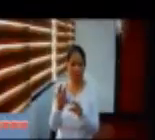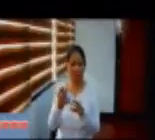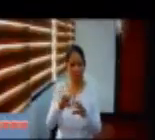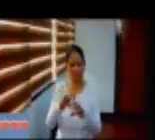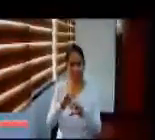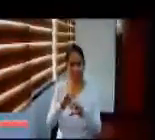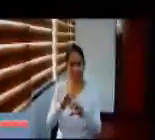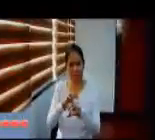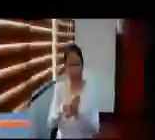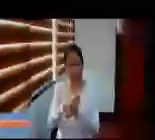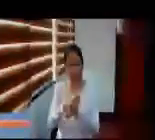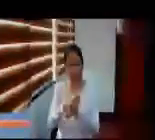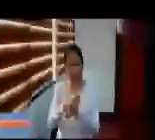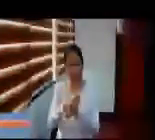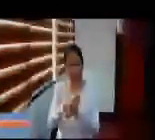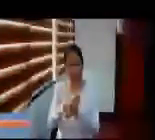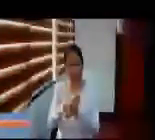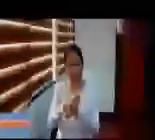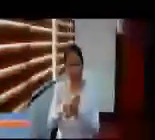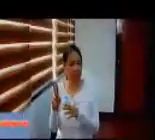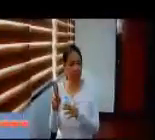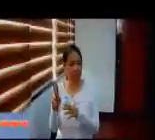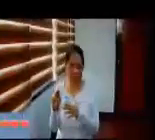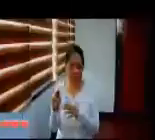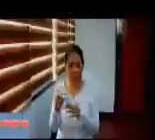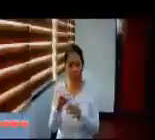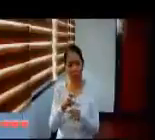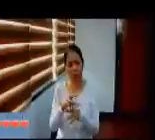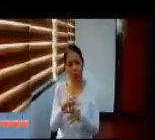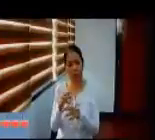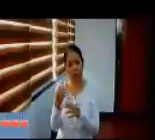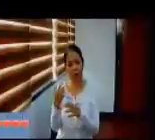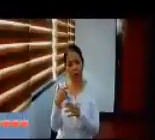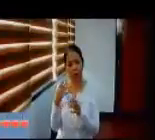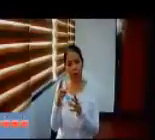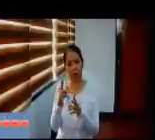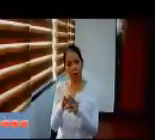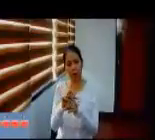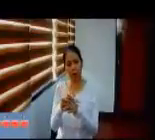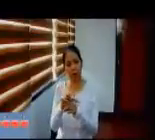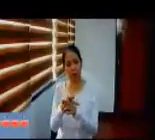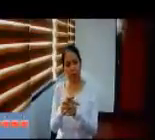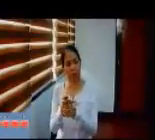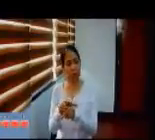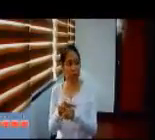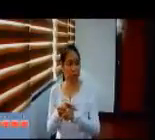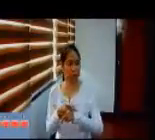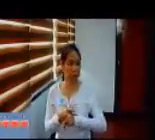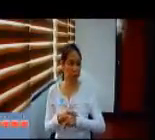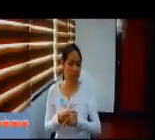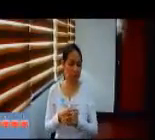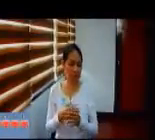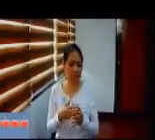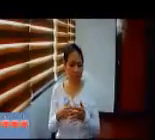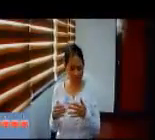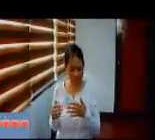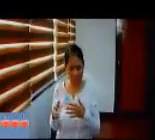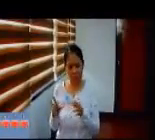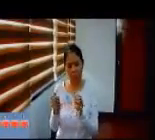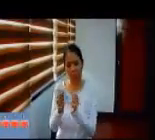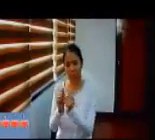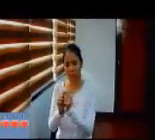to produce big litters. There is, of course, most definitely, even your animal physiologist will tell you